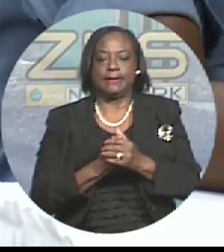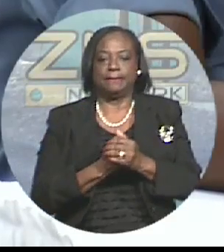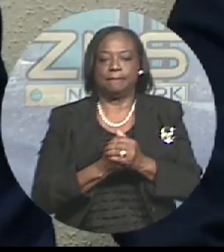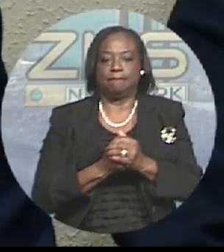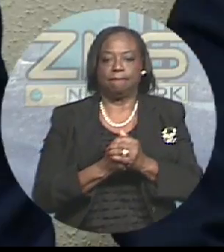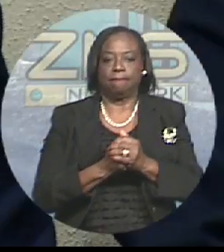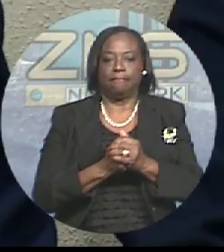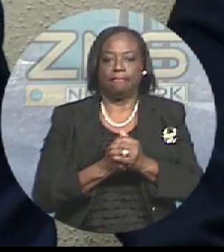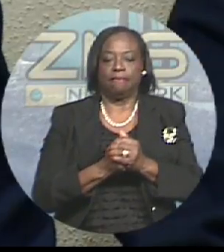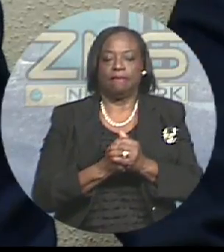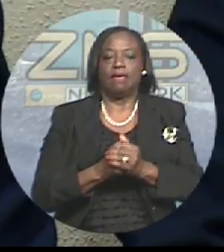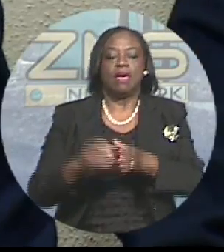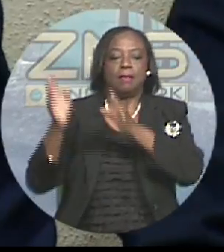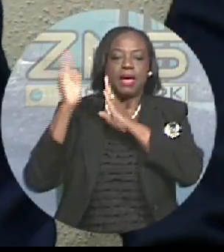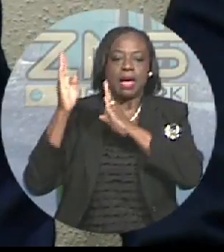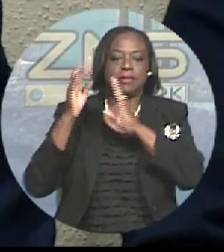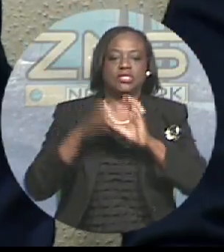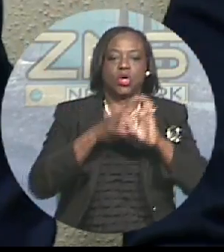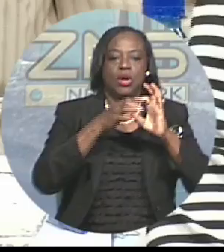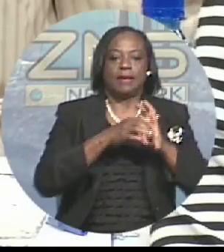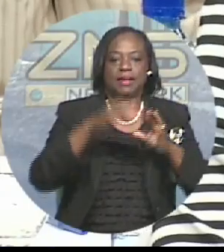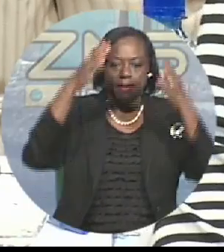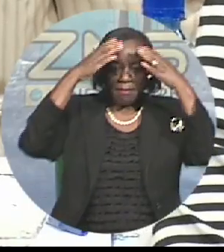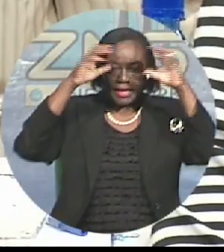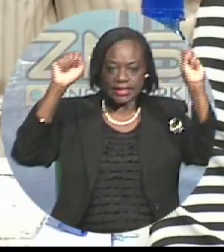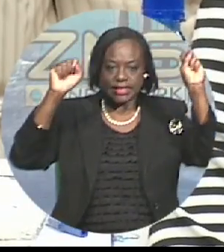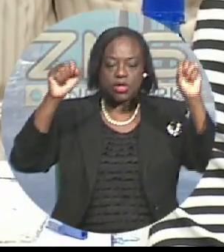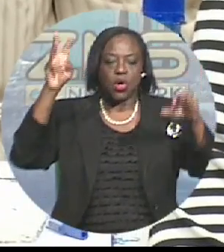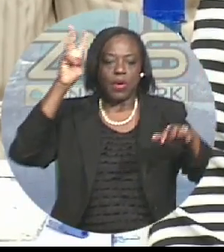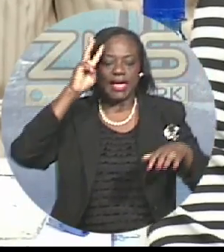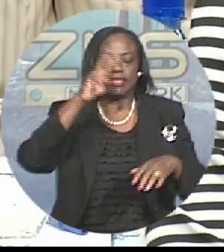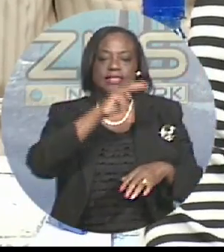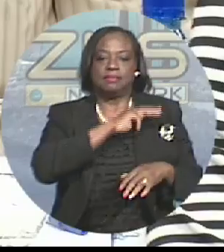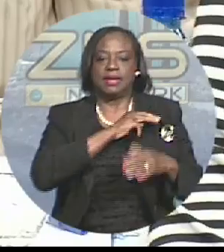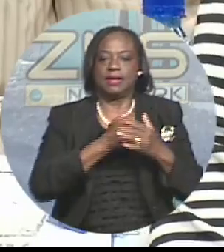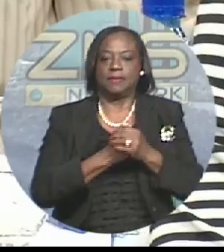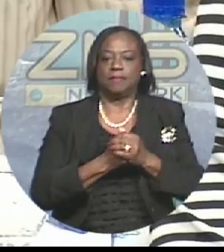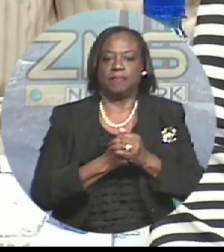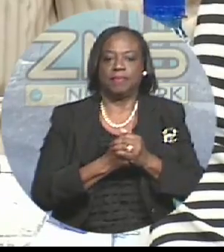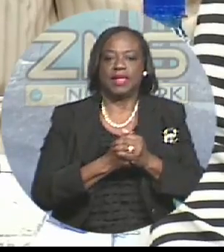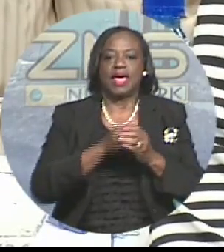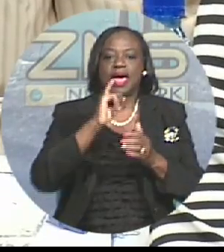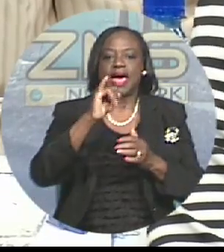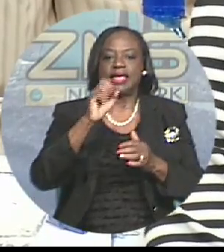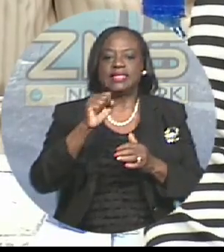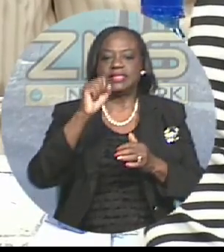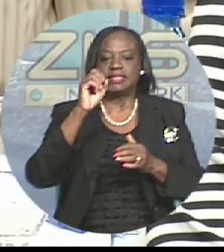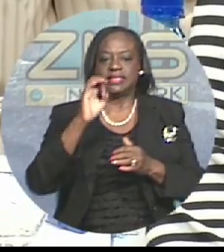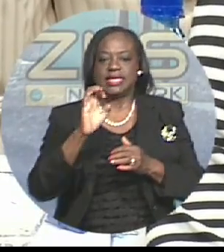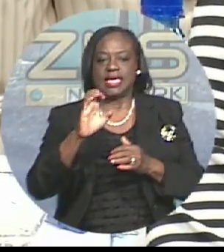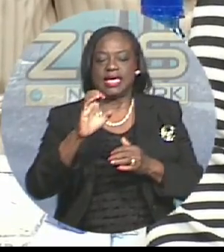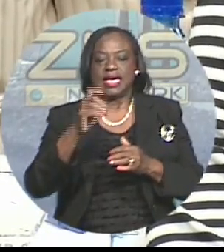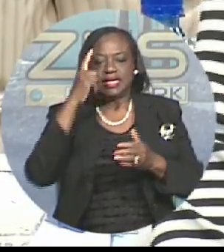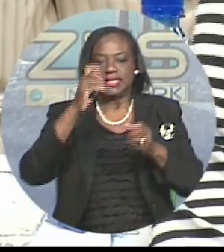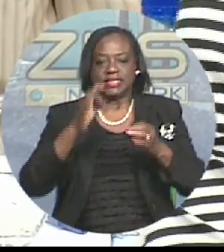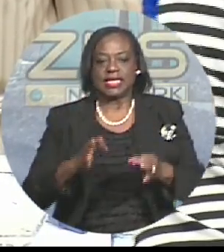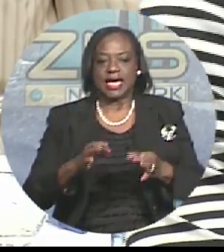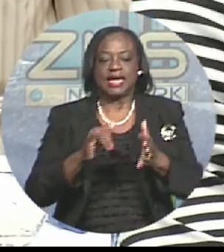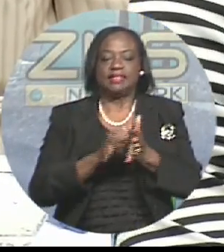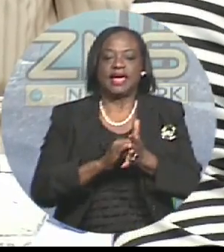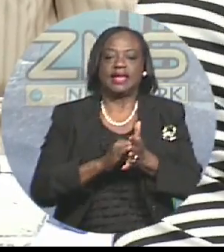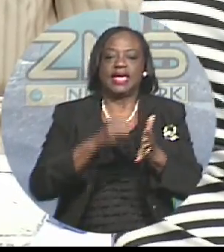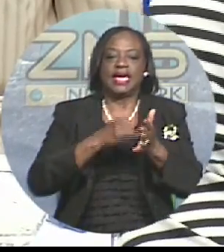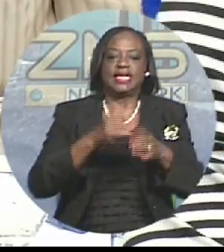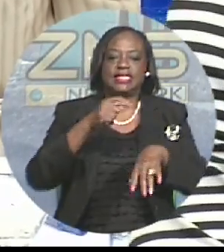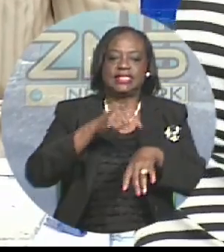officers. Bahamas Olympic Committee President Wellington Miller. The IOC decided that it was an opportune to include the Bahamas in one of